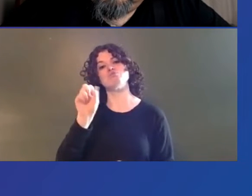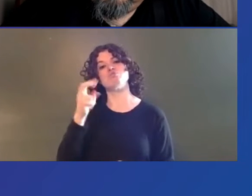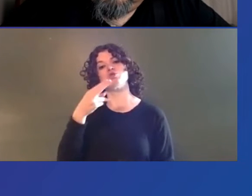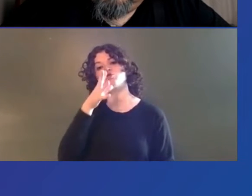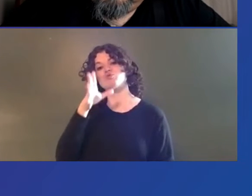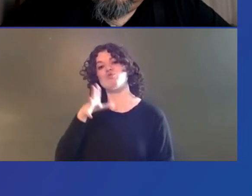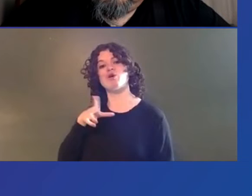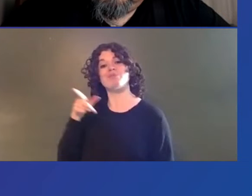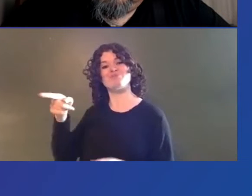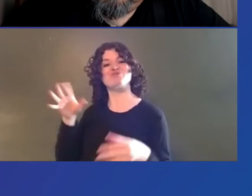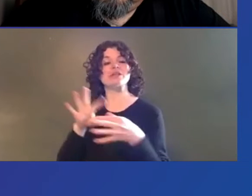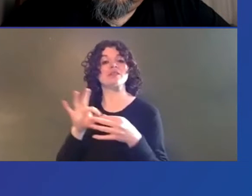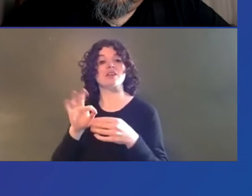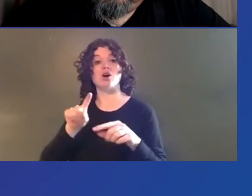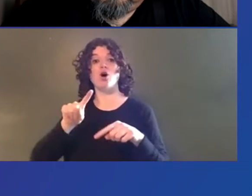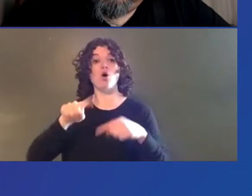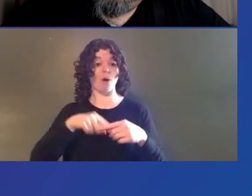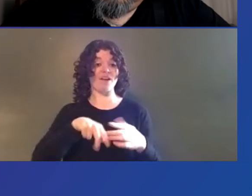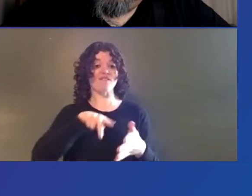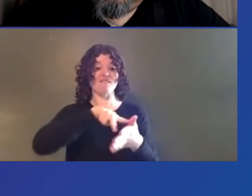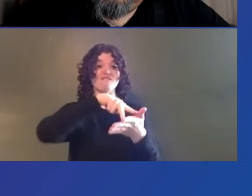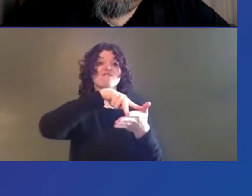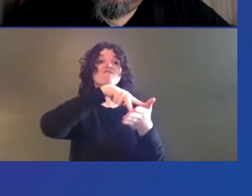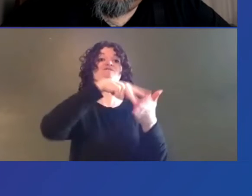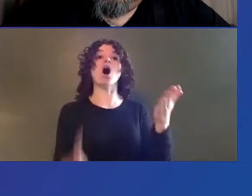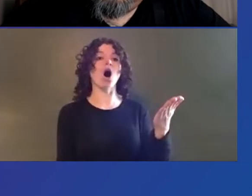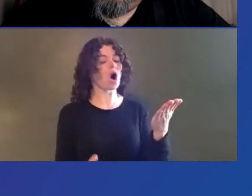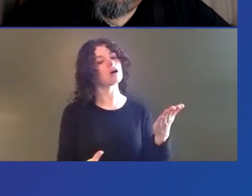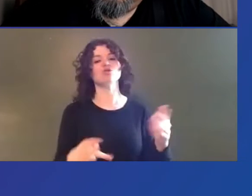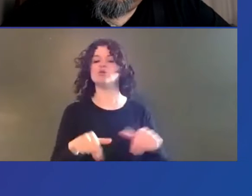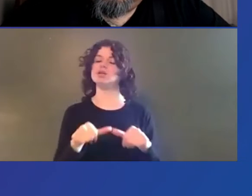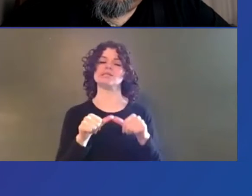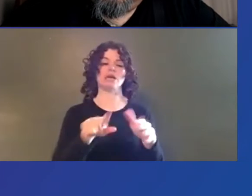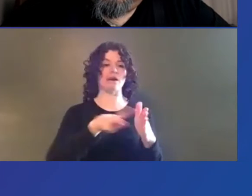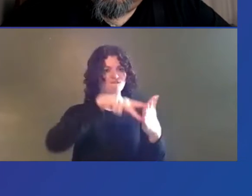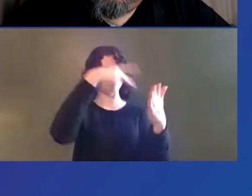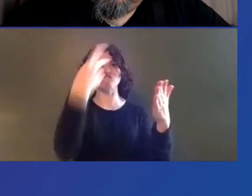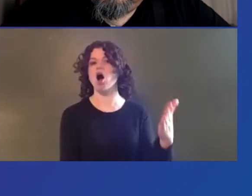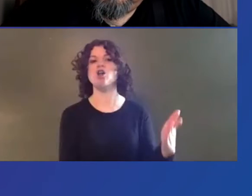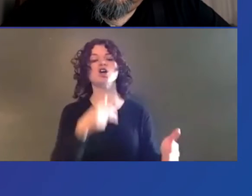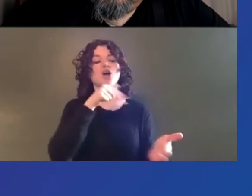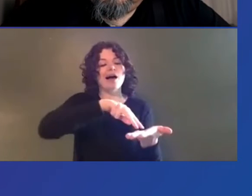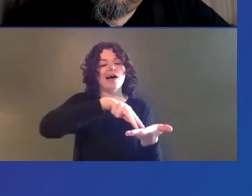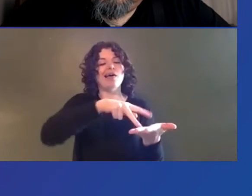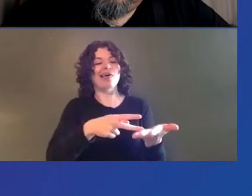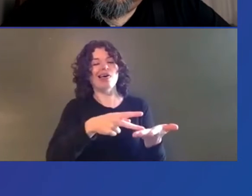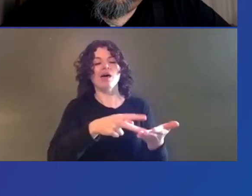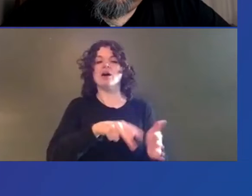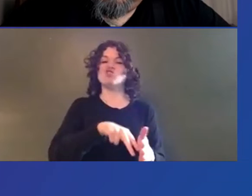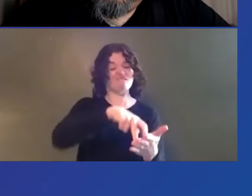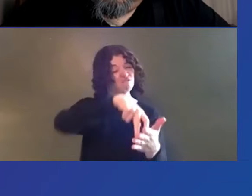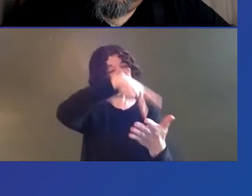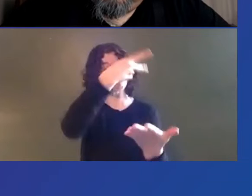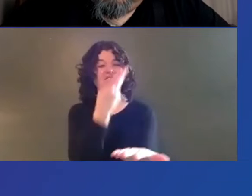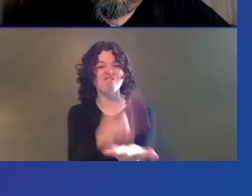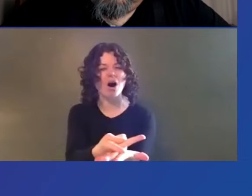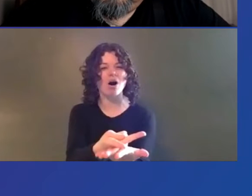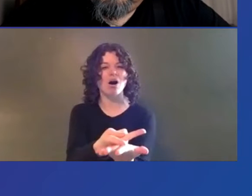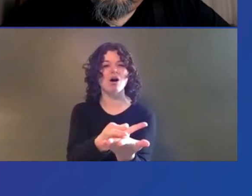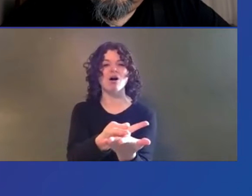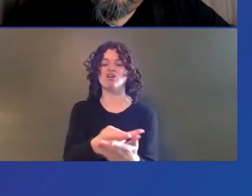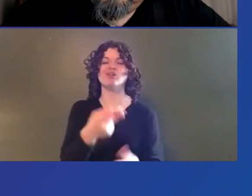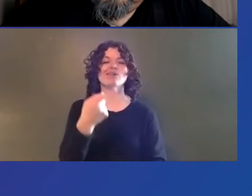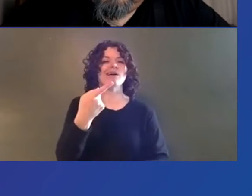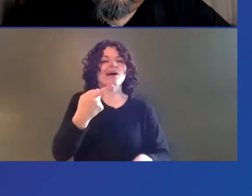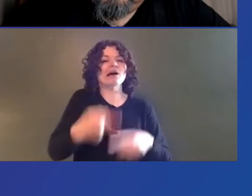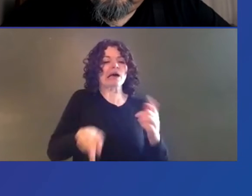So you can't halfway fall. When you have the rejection letters, you have the heartbreaks that come along with being here, you can't halfway fall, because then